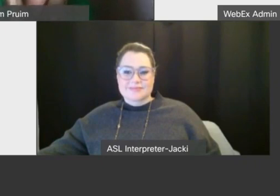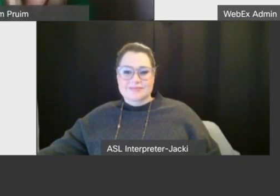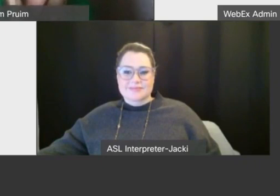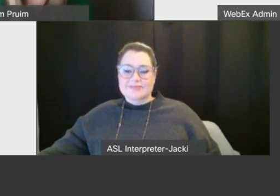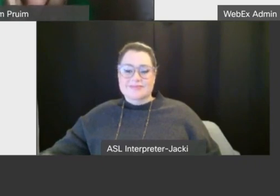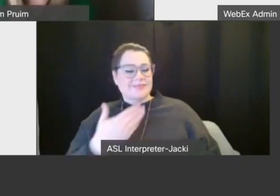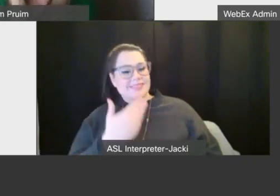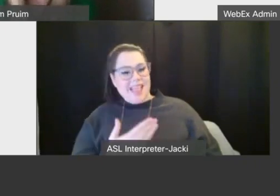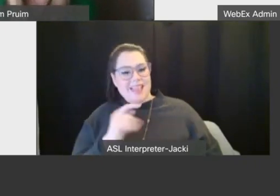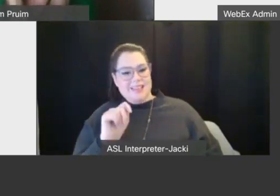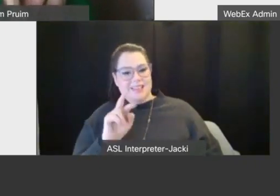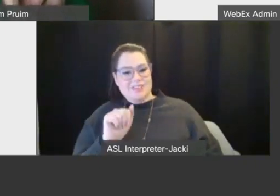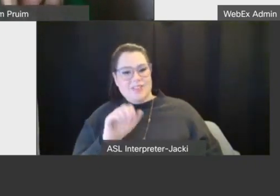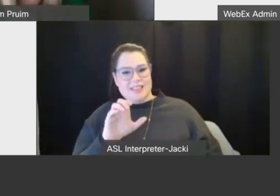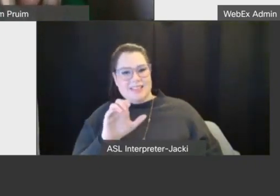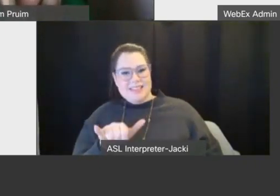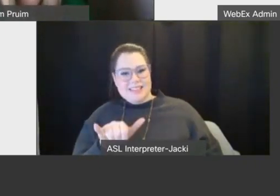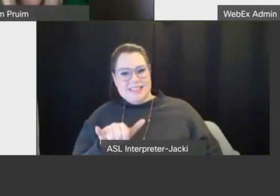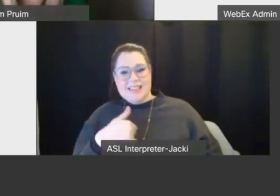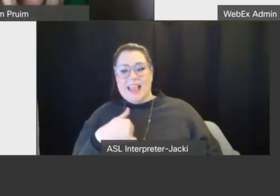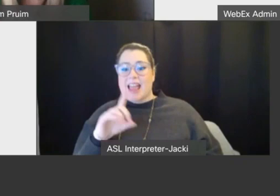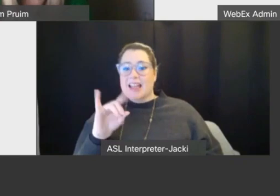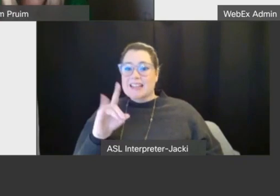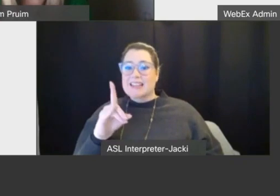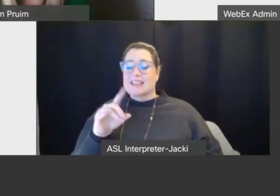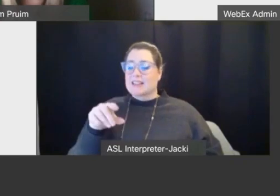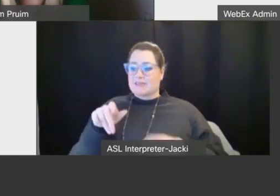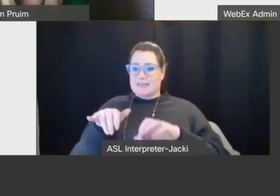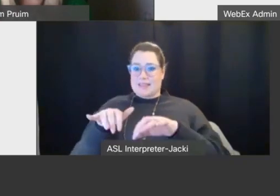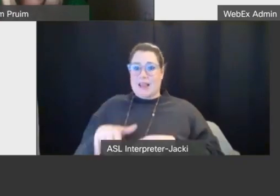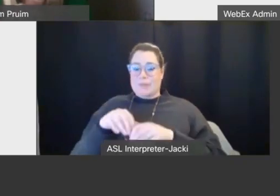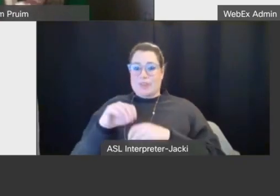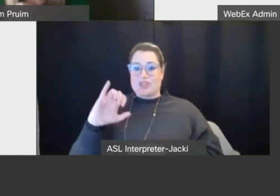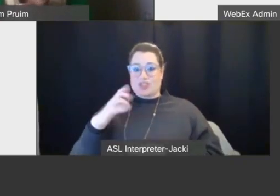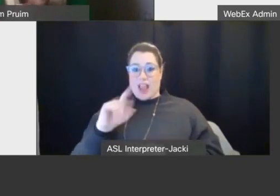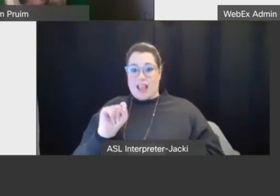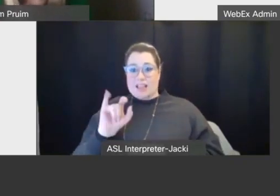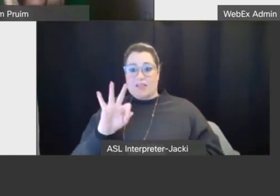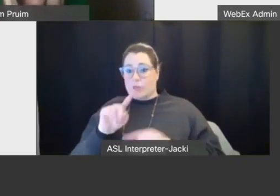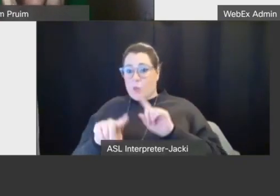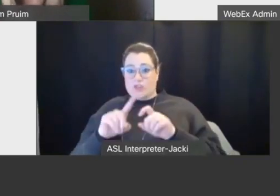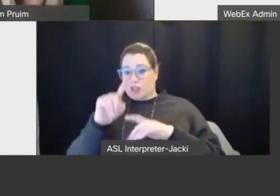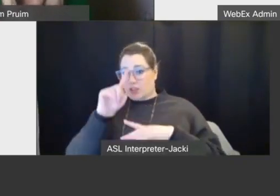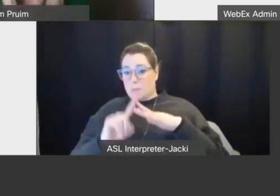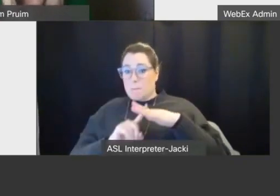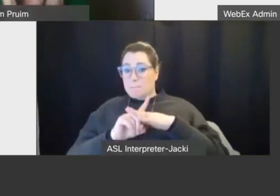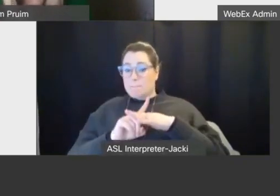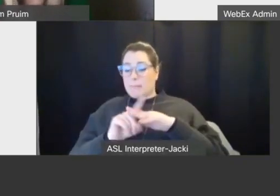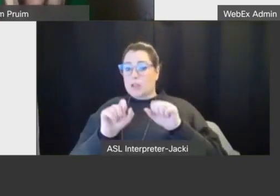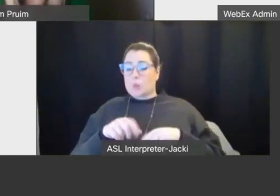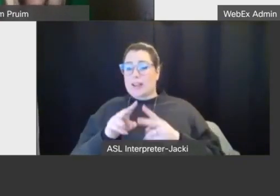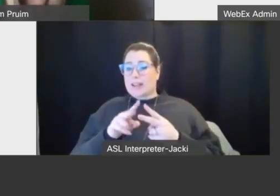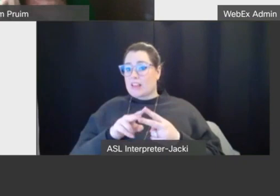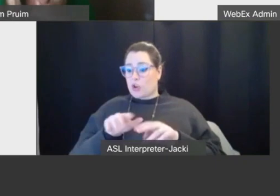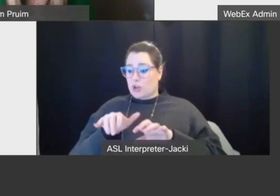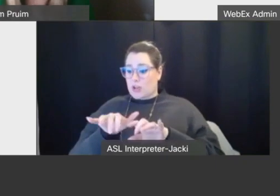Thanks, Tracy. I did put a message in the chat box. If there's some folks that have questions, you can either ask a question in the